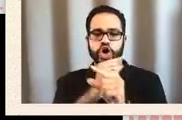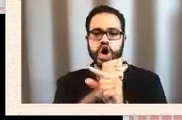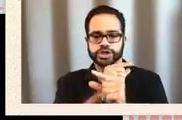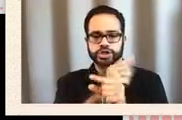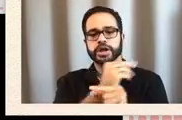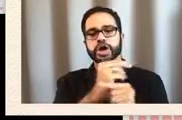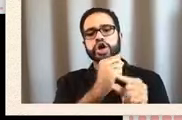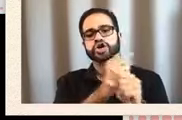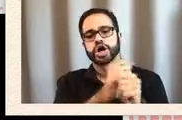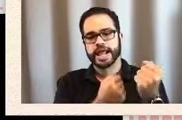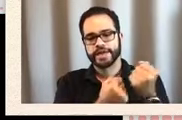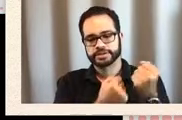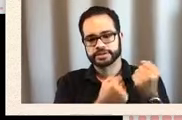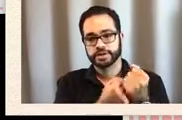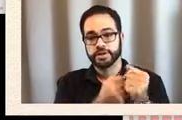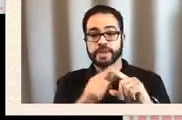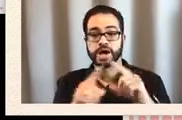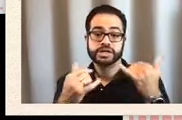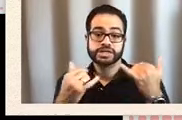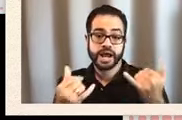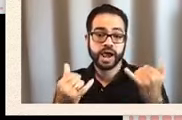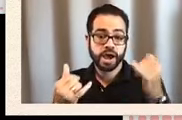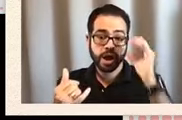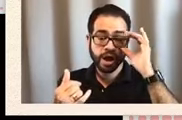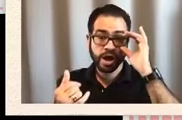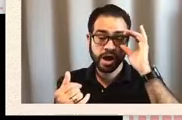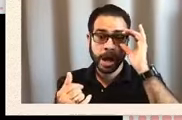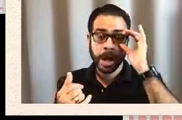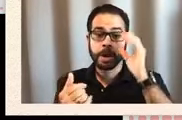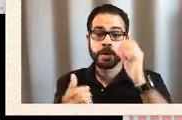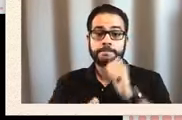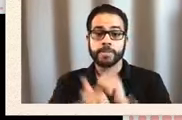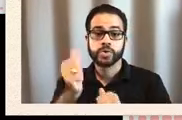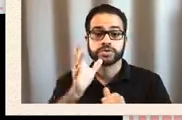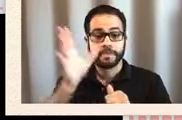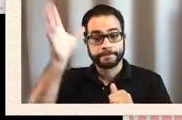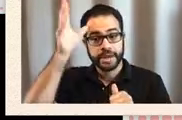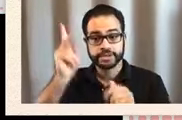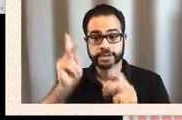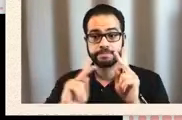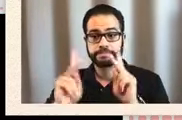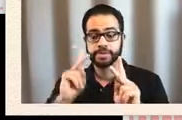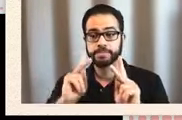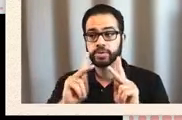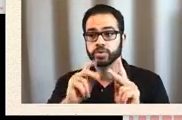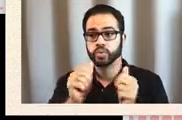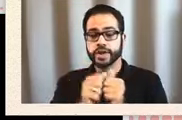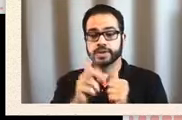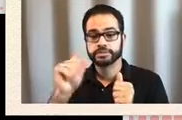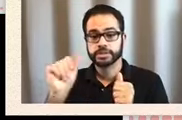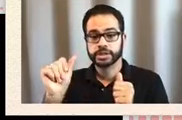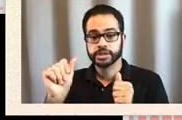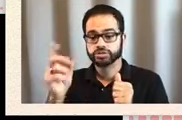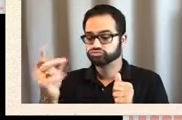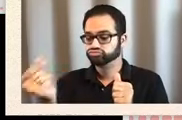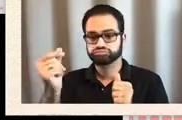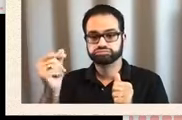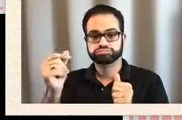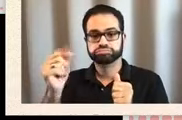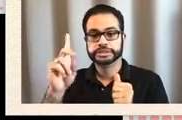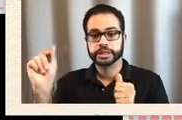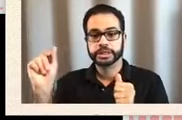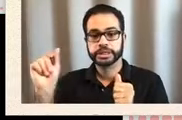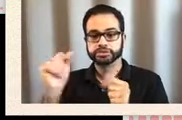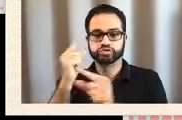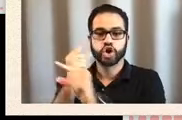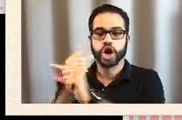most parents and people with disabilities, right as soon as they're going to turn 18, guardianship, right? We're not